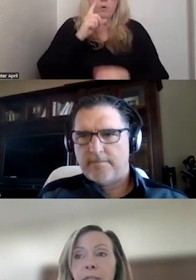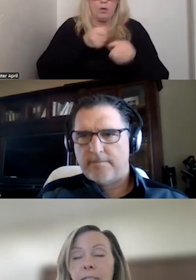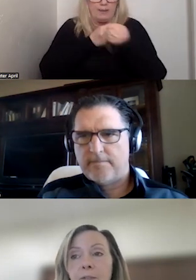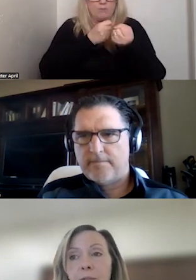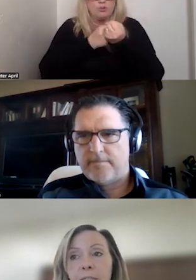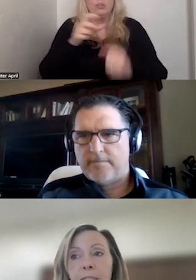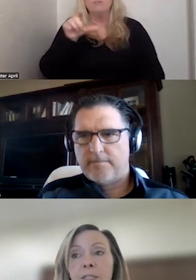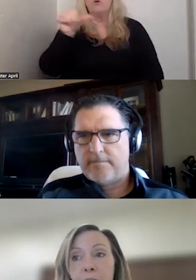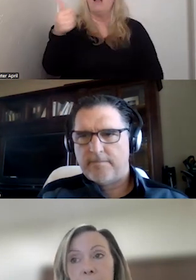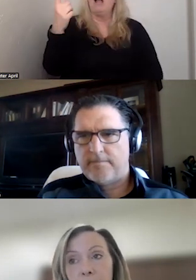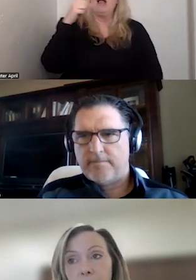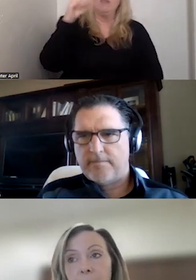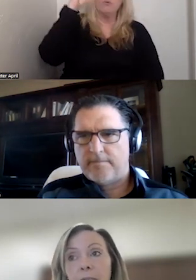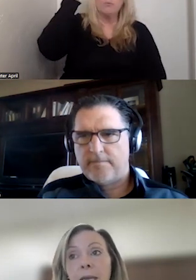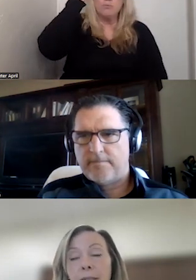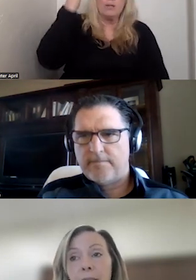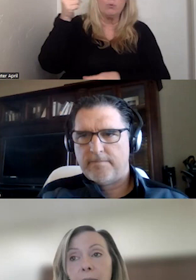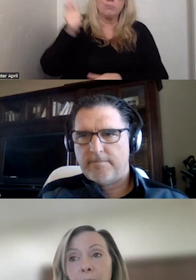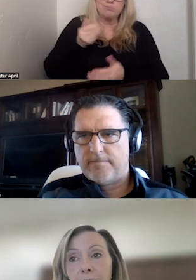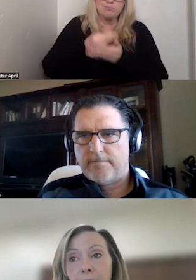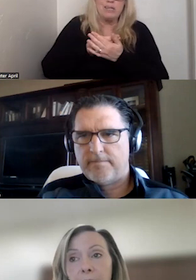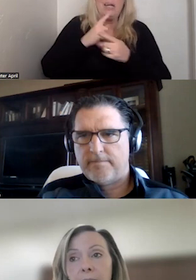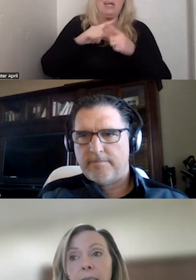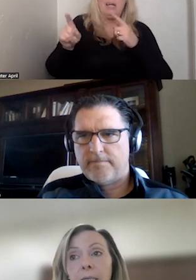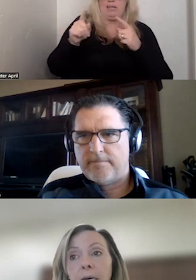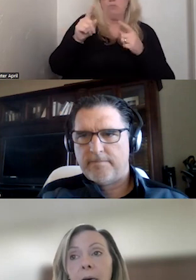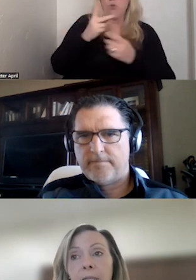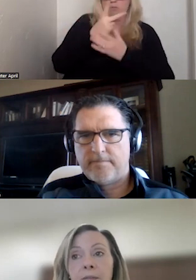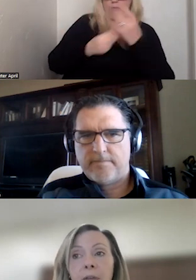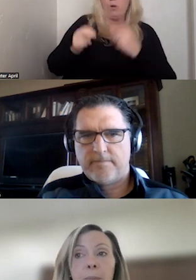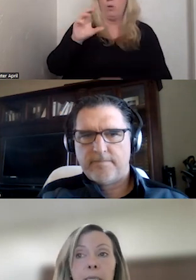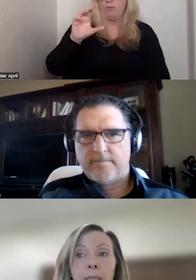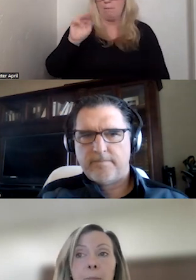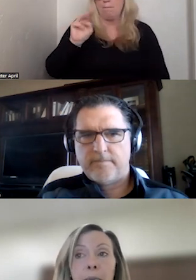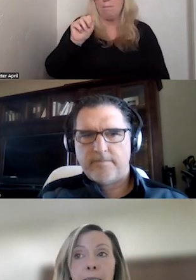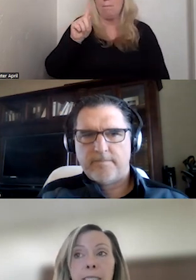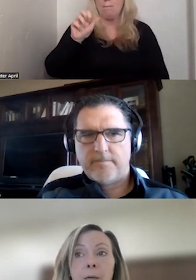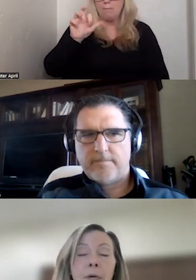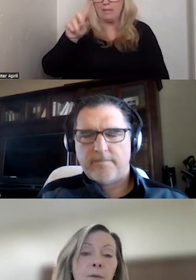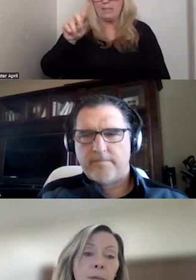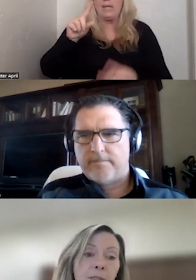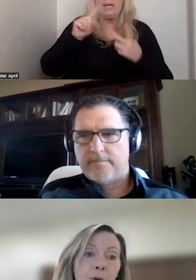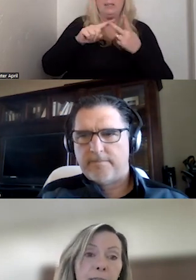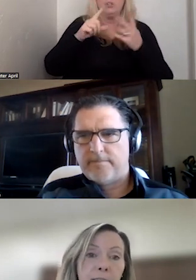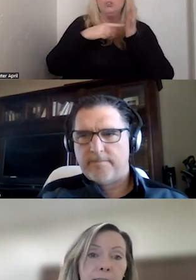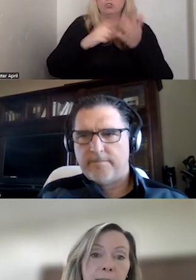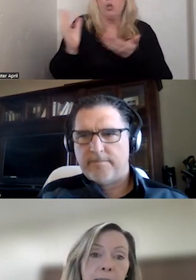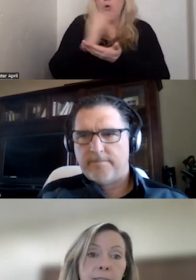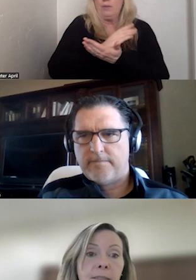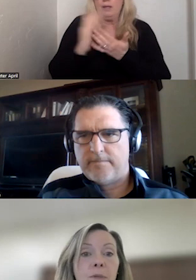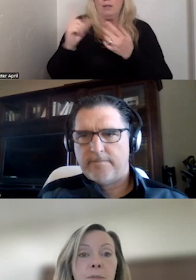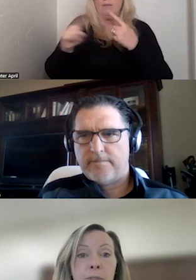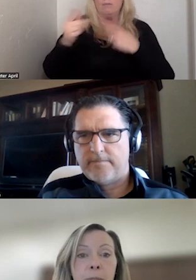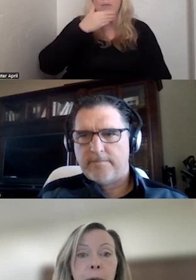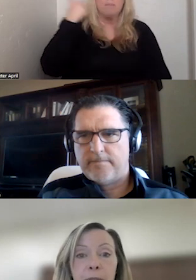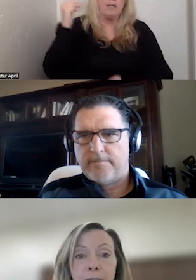federal funding streams in addition to CHIP and Medicaid, and developing a compendium of best practices